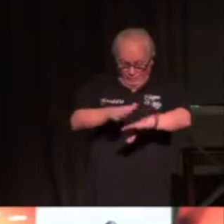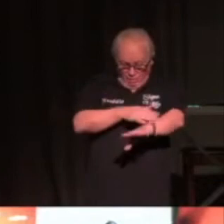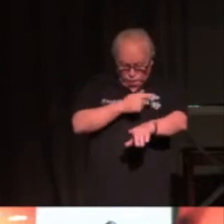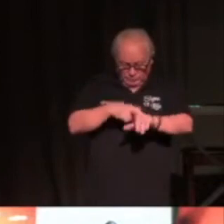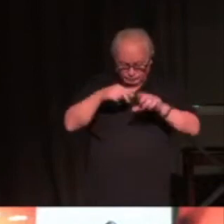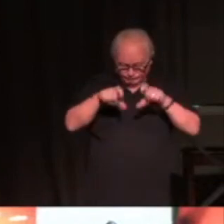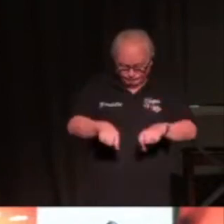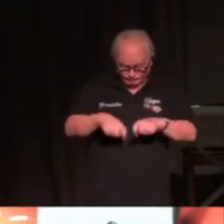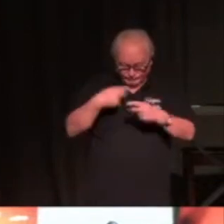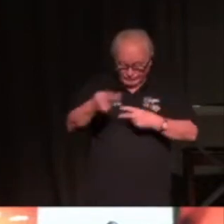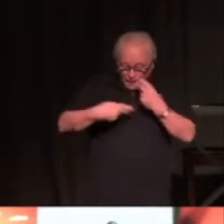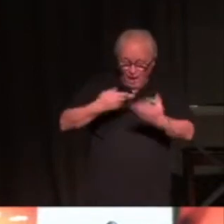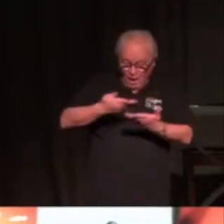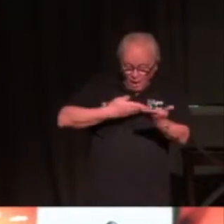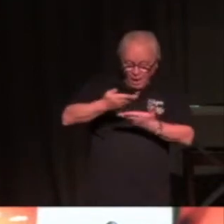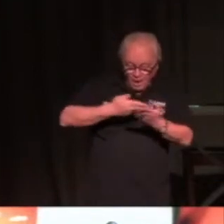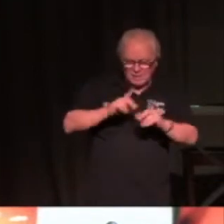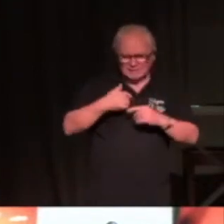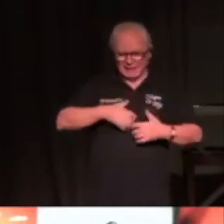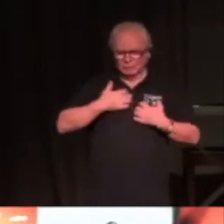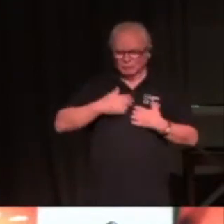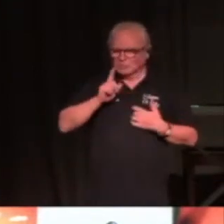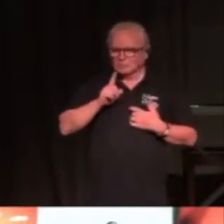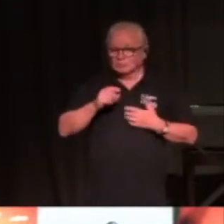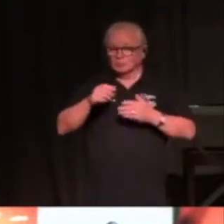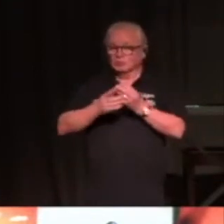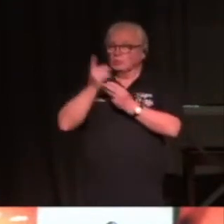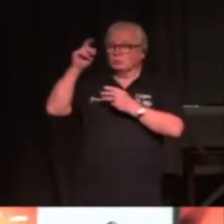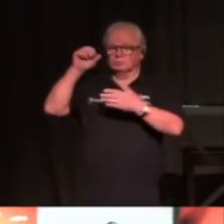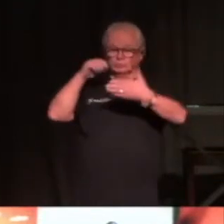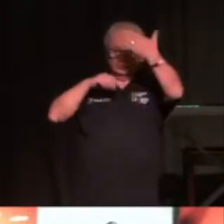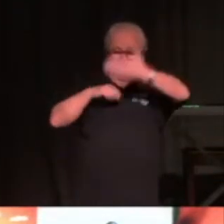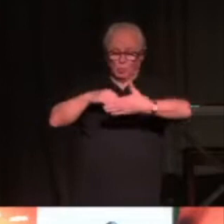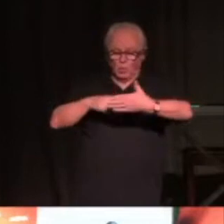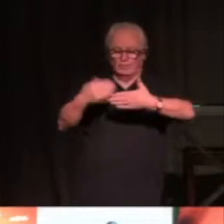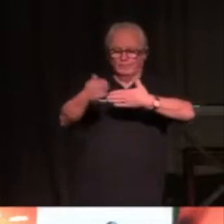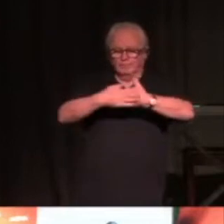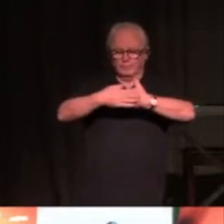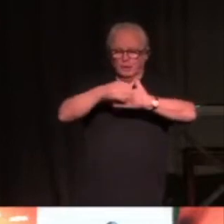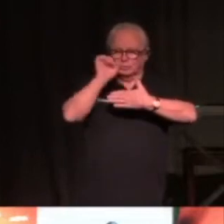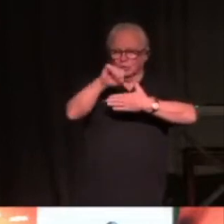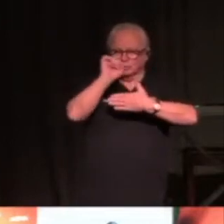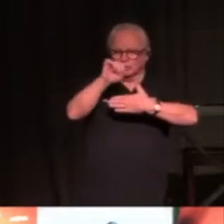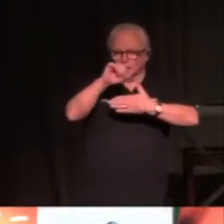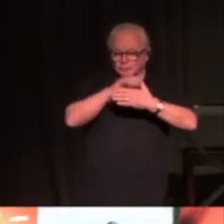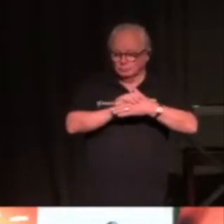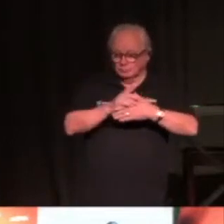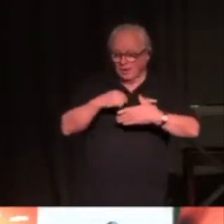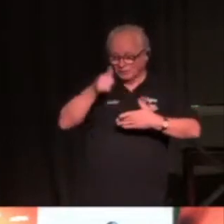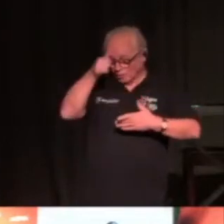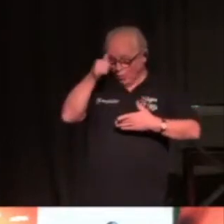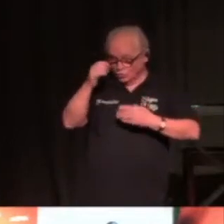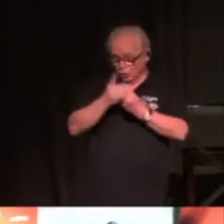It's interesting to know that God knocks on the door. I suppose God could probably blow the door down or